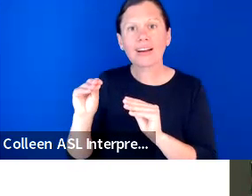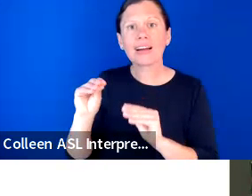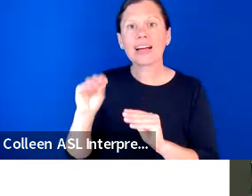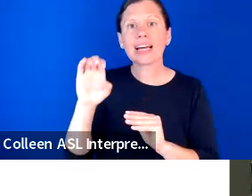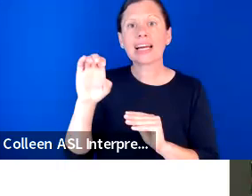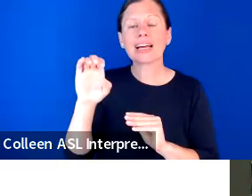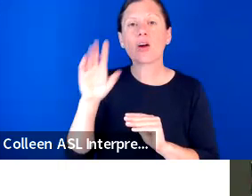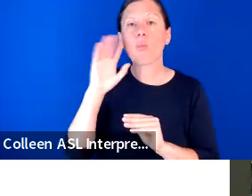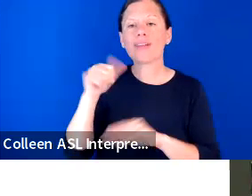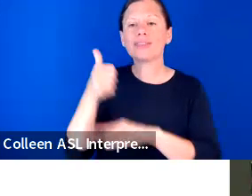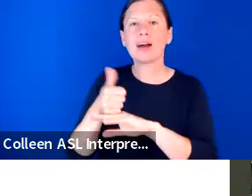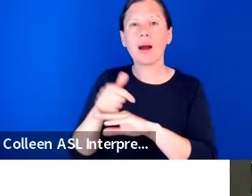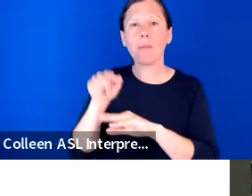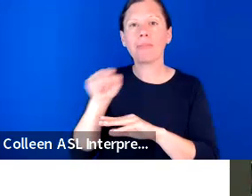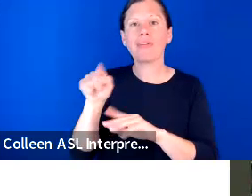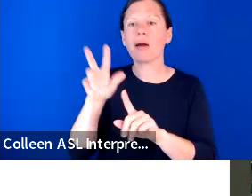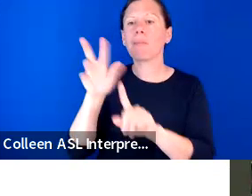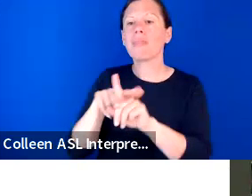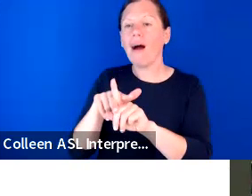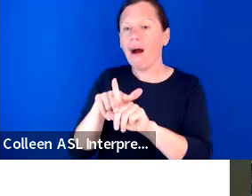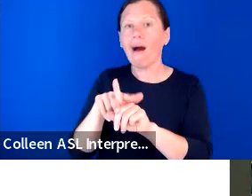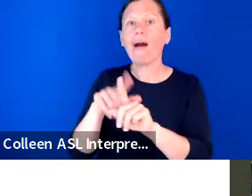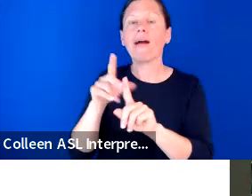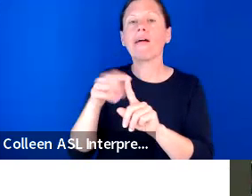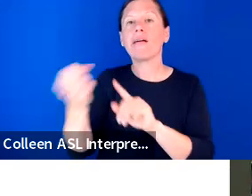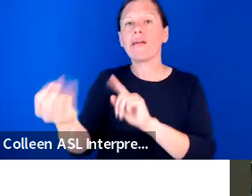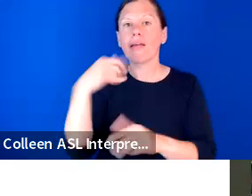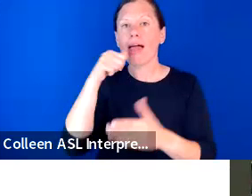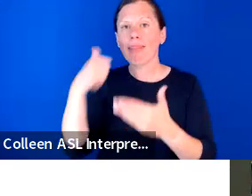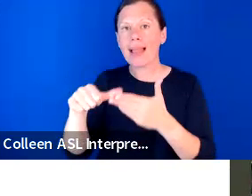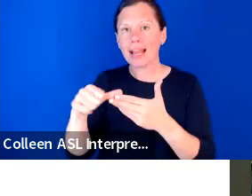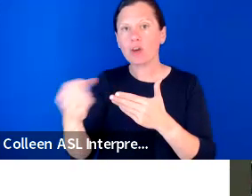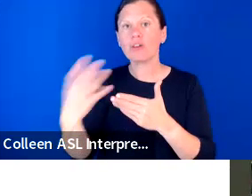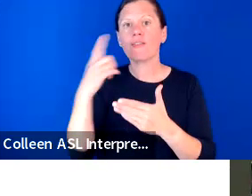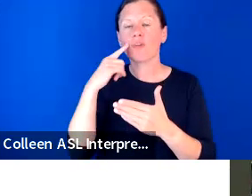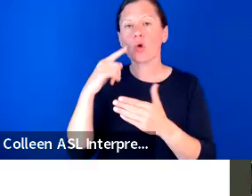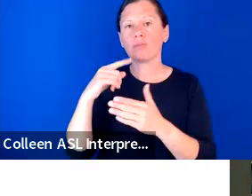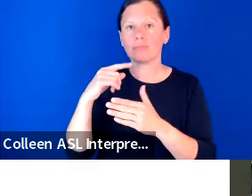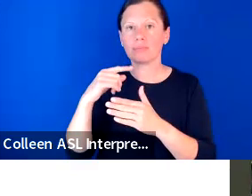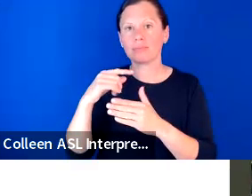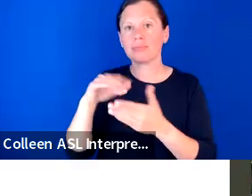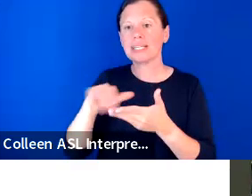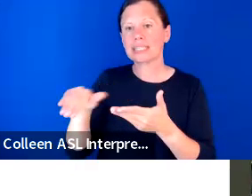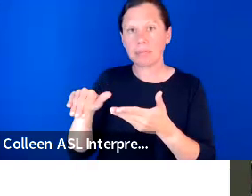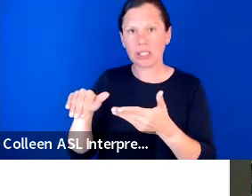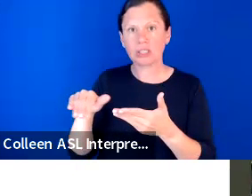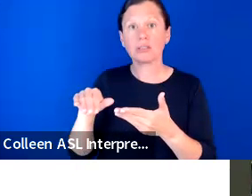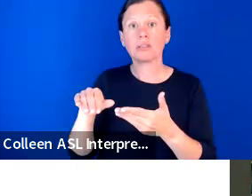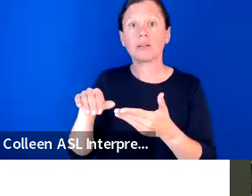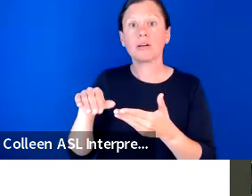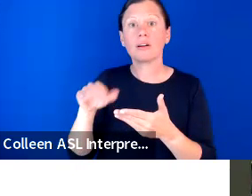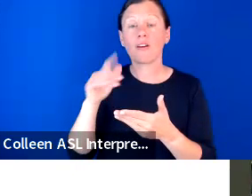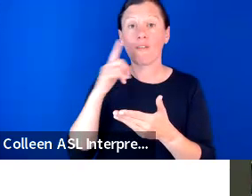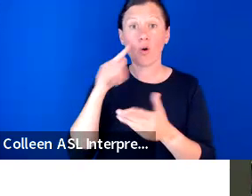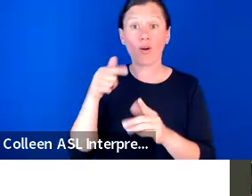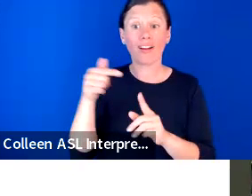you an approval letter if your exemption is approved. You'll need to provide that letter to your current employer and any future